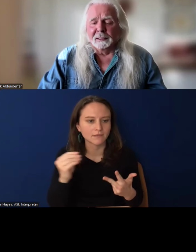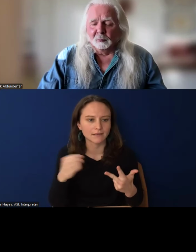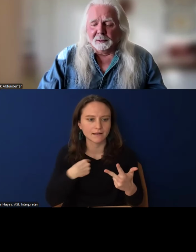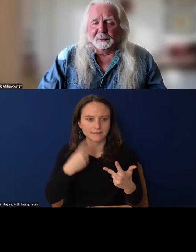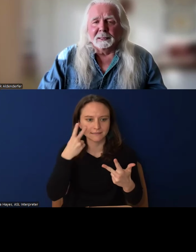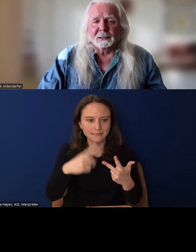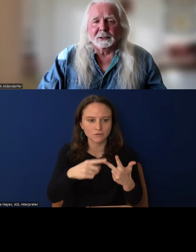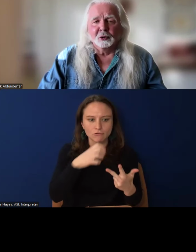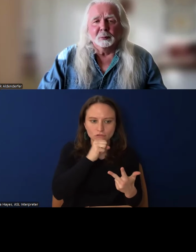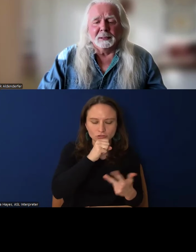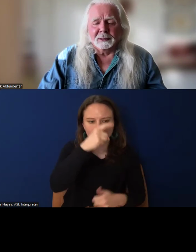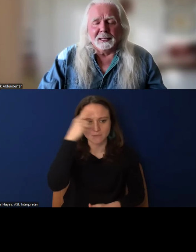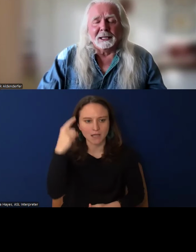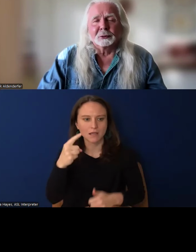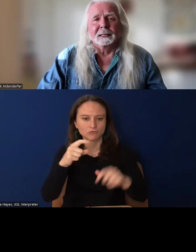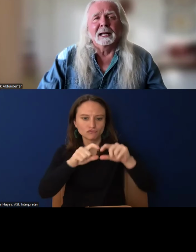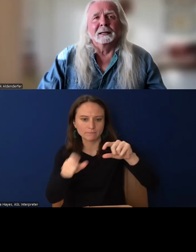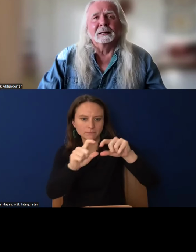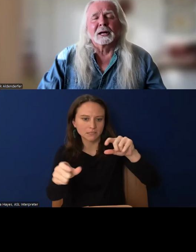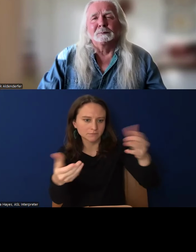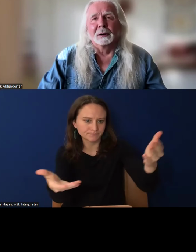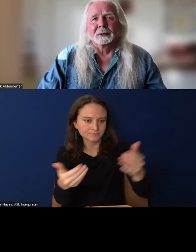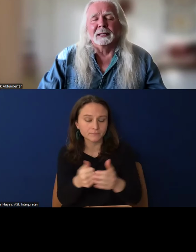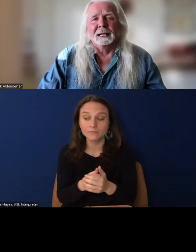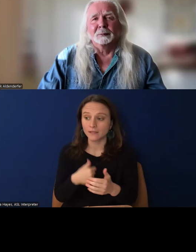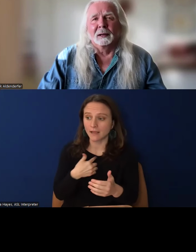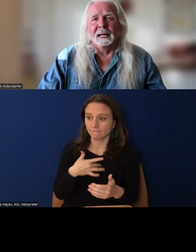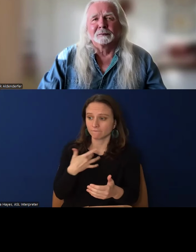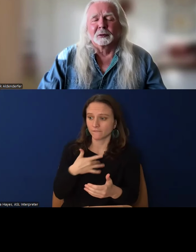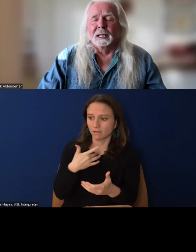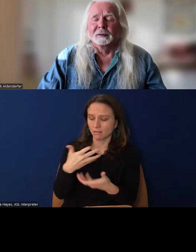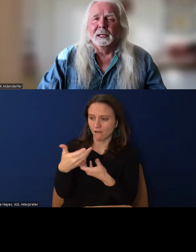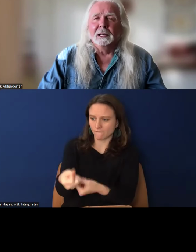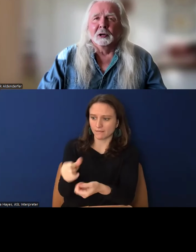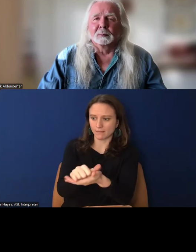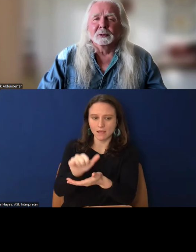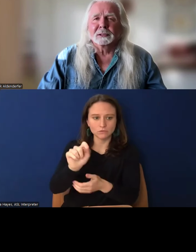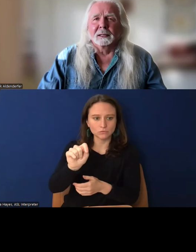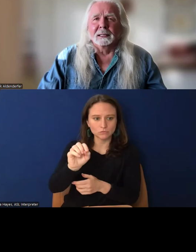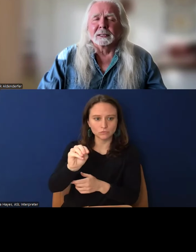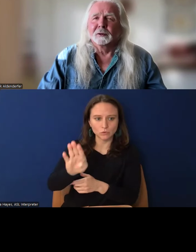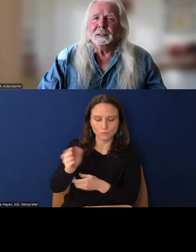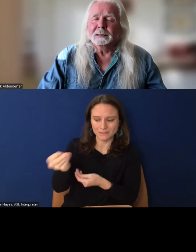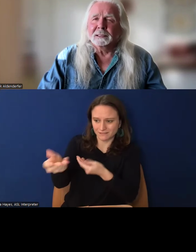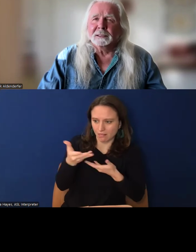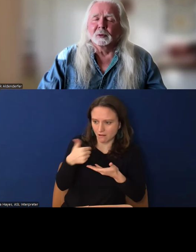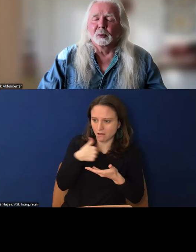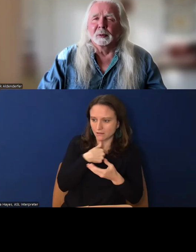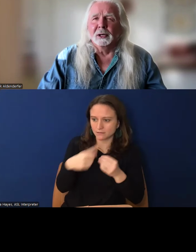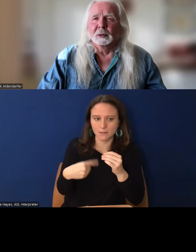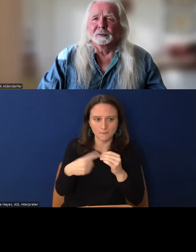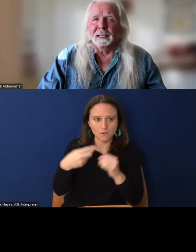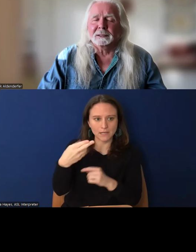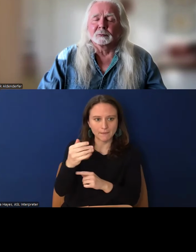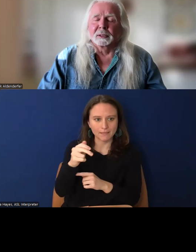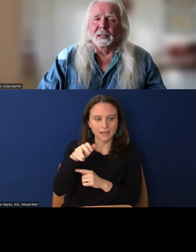then that what this tomb is actually telling us about the Himalayan afterlife in Upper Mustang is it's very consistent with what we